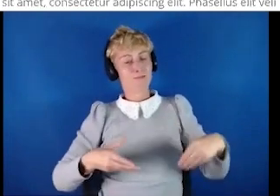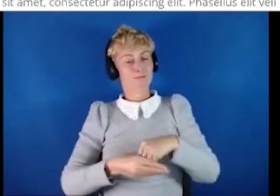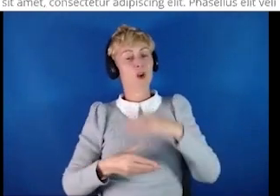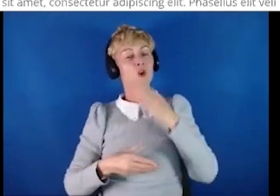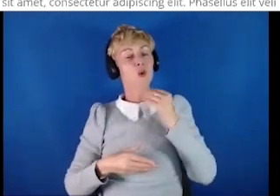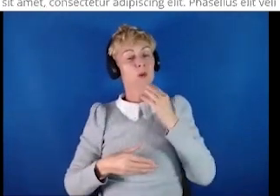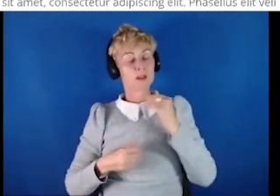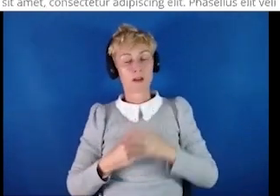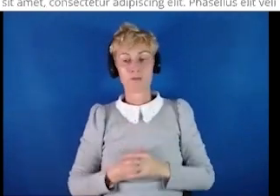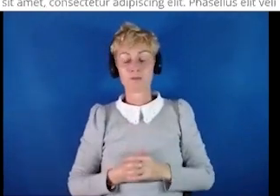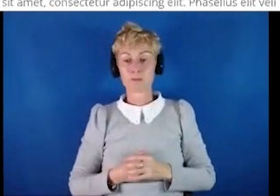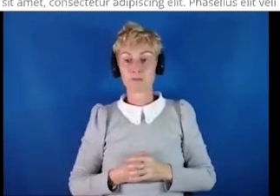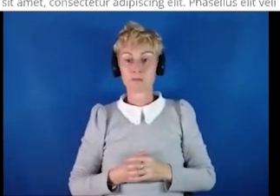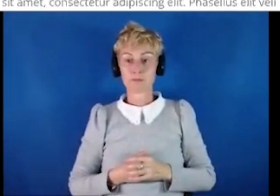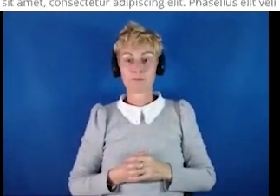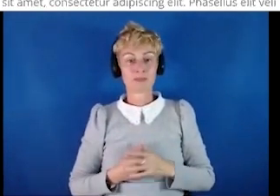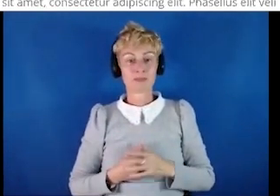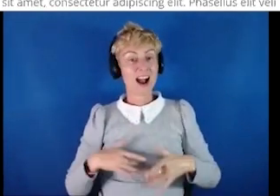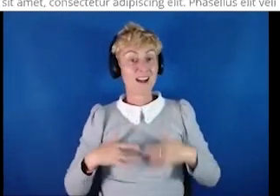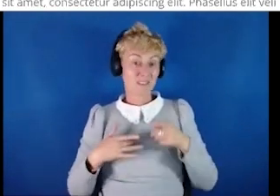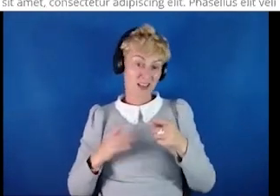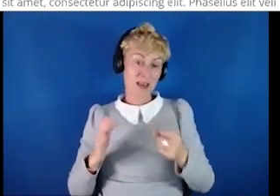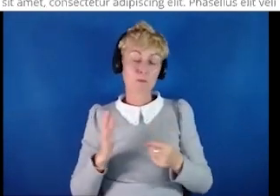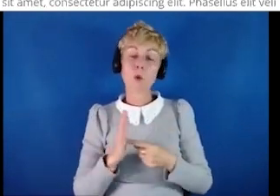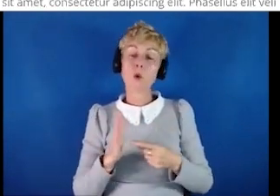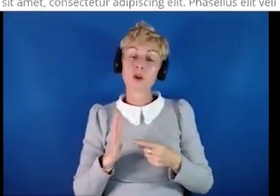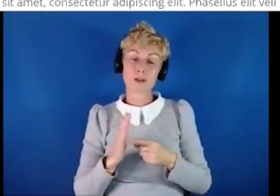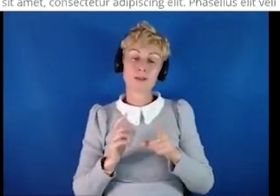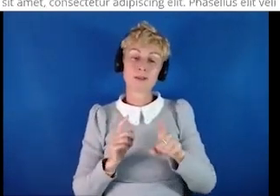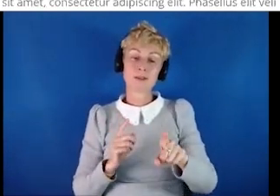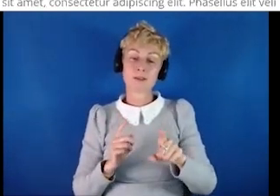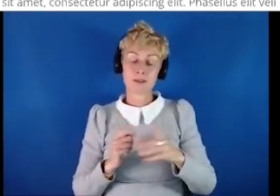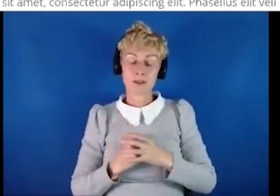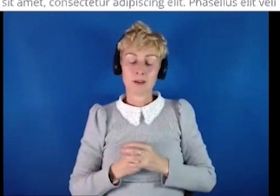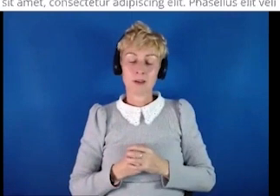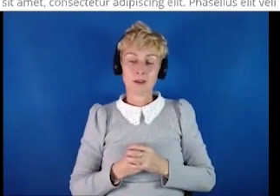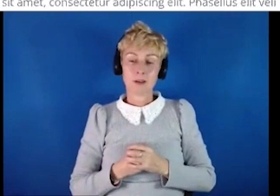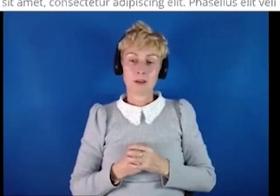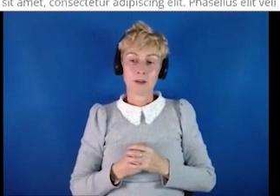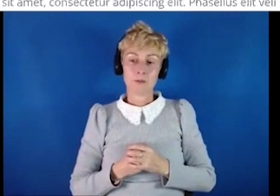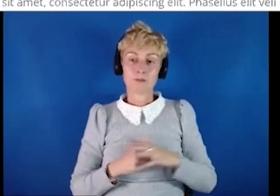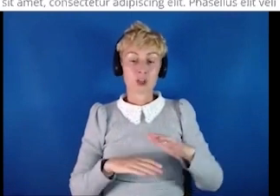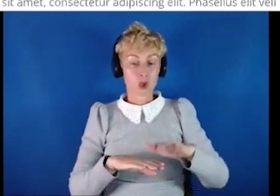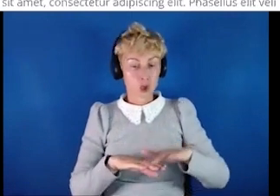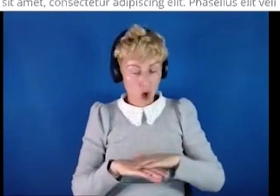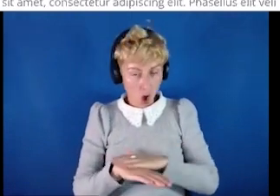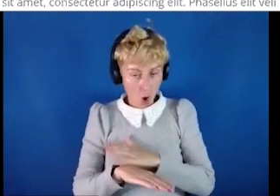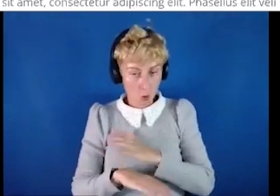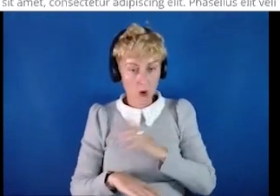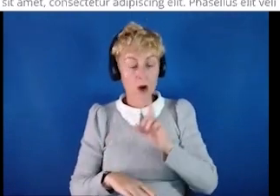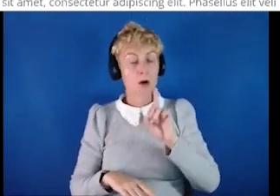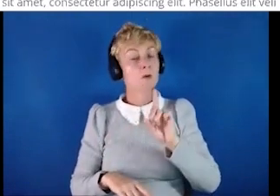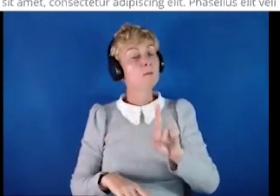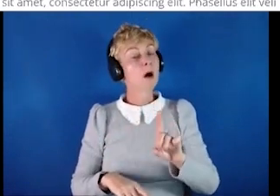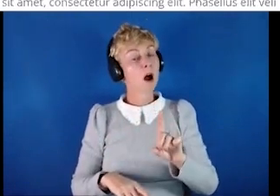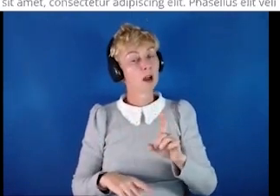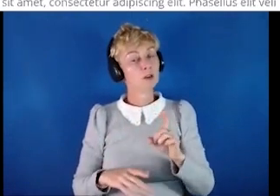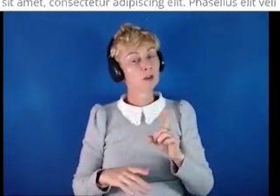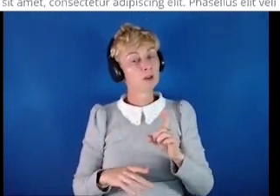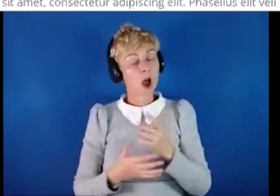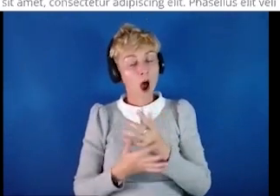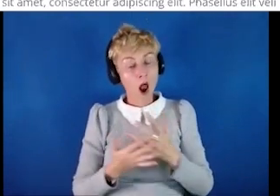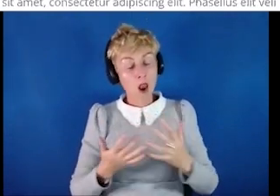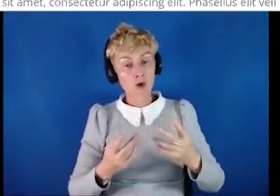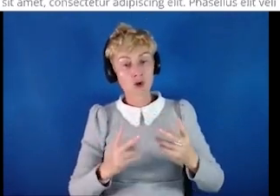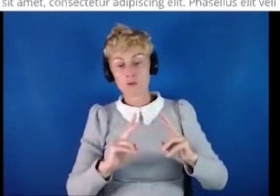I think that is really important to say as well, that it was a slow process, but one with a lot of